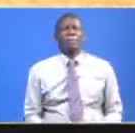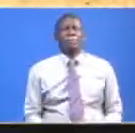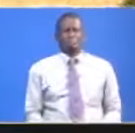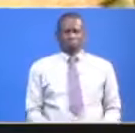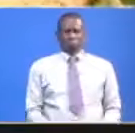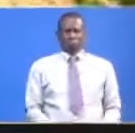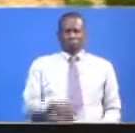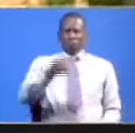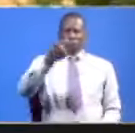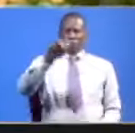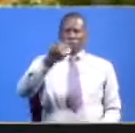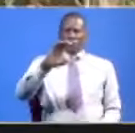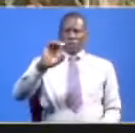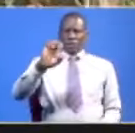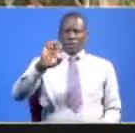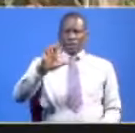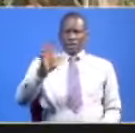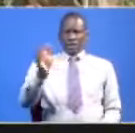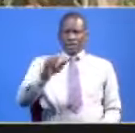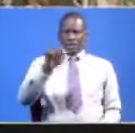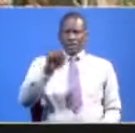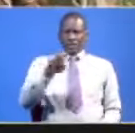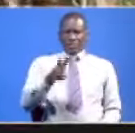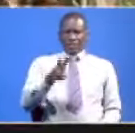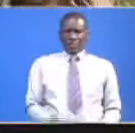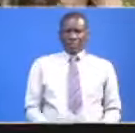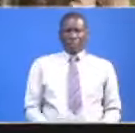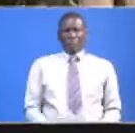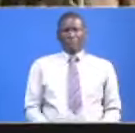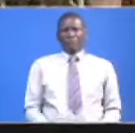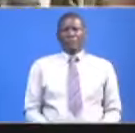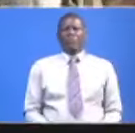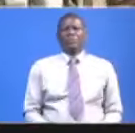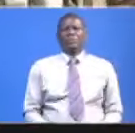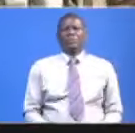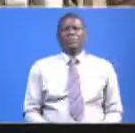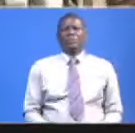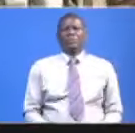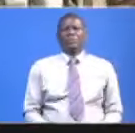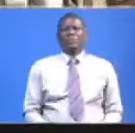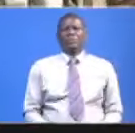Michelle Ngele, Odhiambo, NTV.